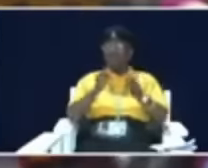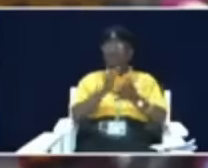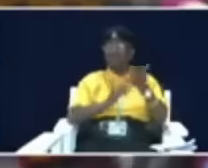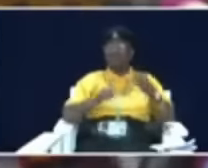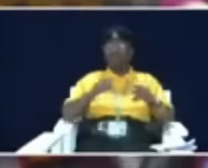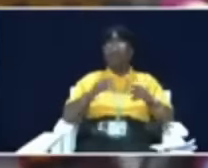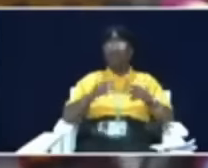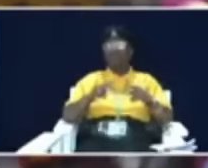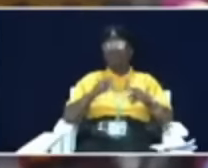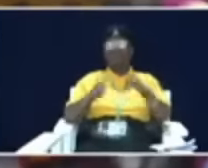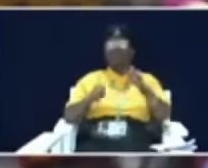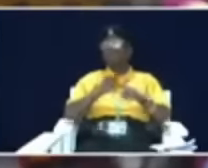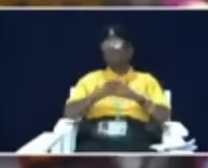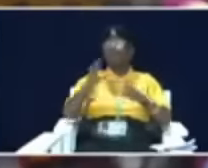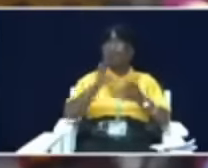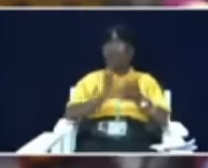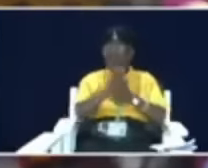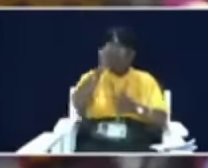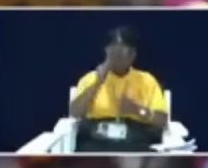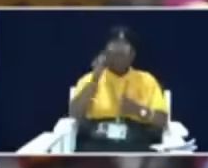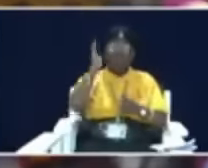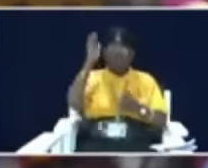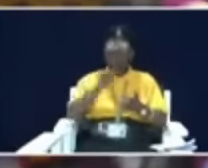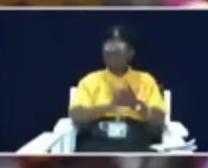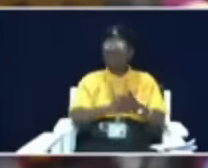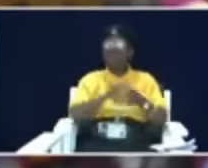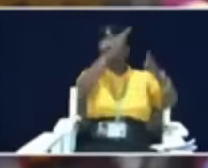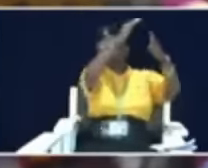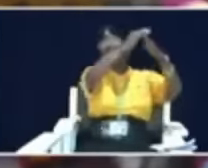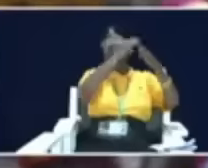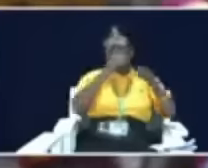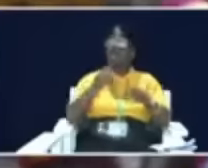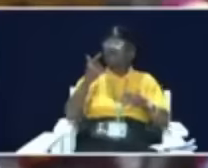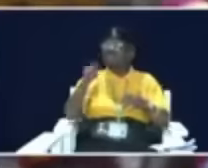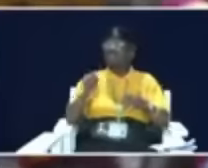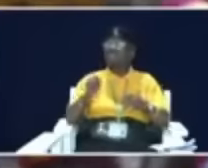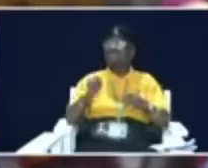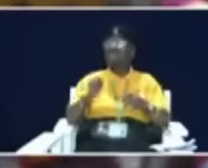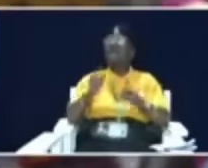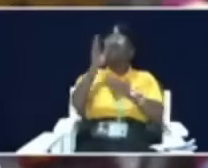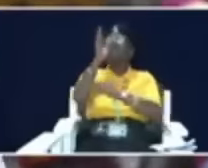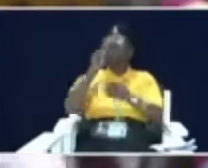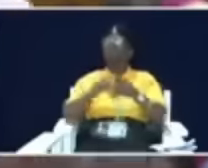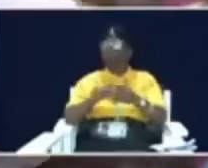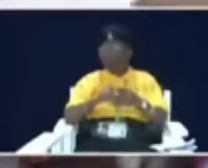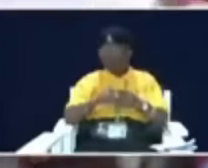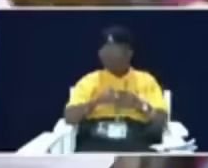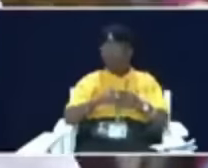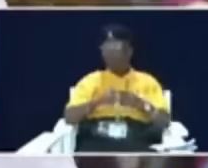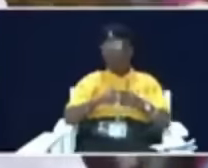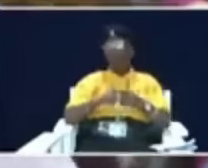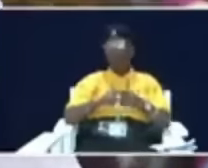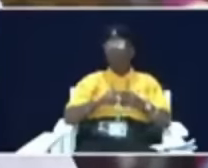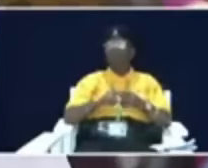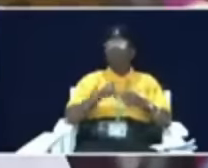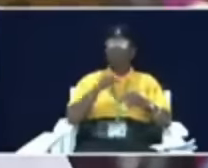people make the faith of no effect? The faith of God of no effect? He said, God forbid. Let all men be